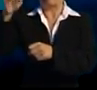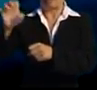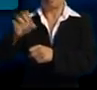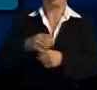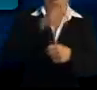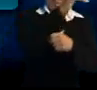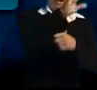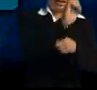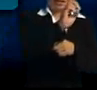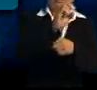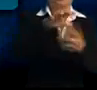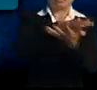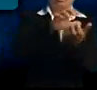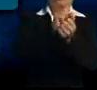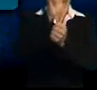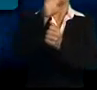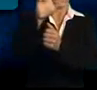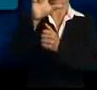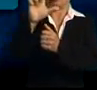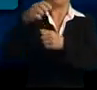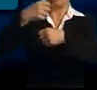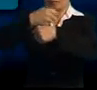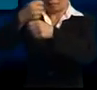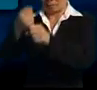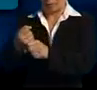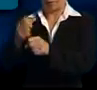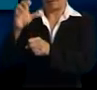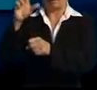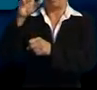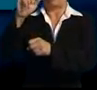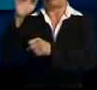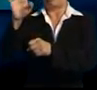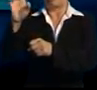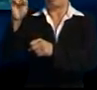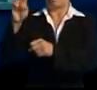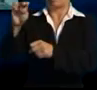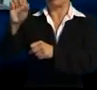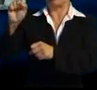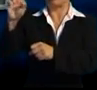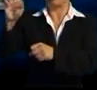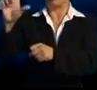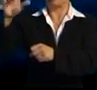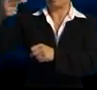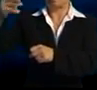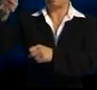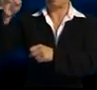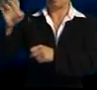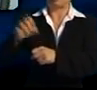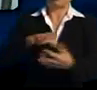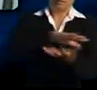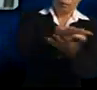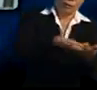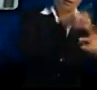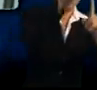reacts with sulfur upon heating to form iron sulfide. The mixture of metal